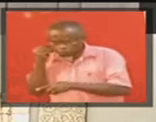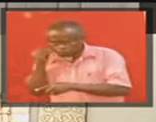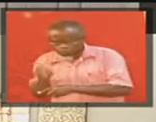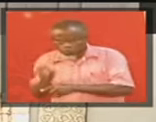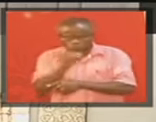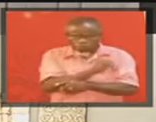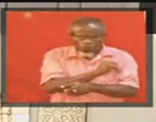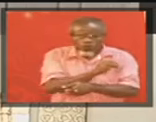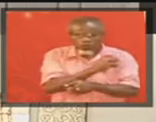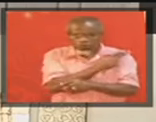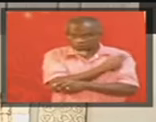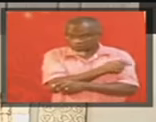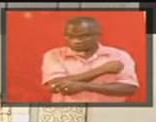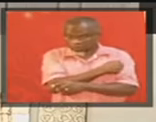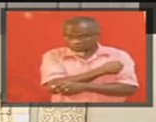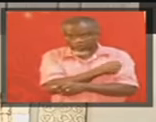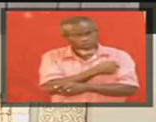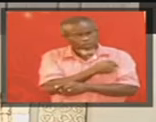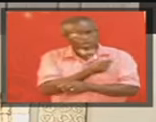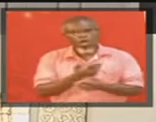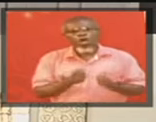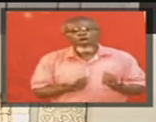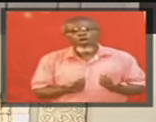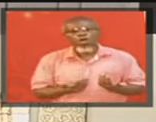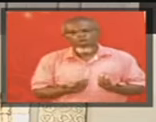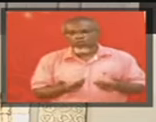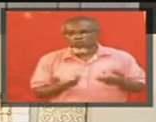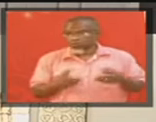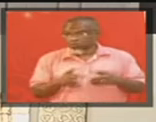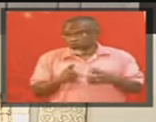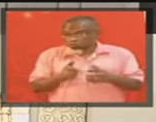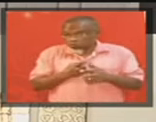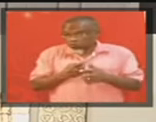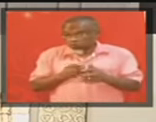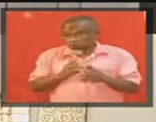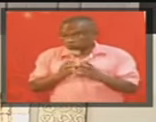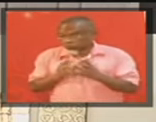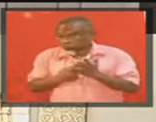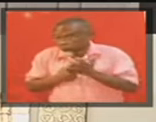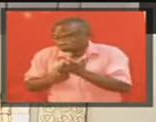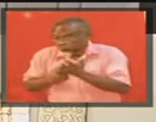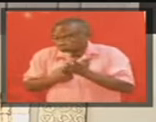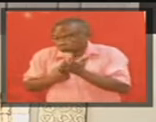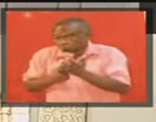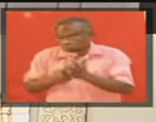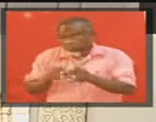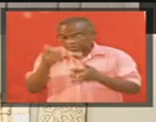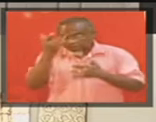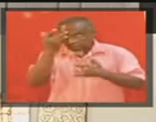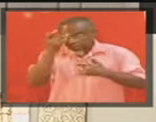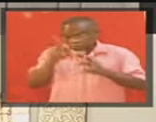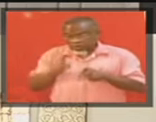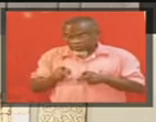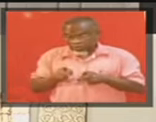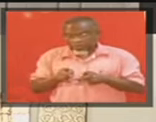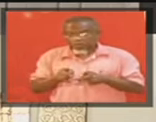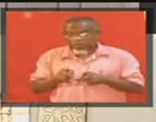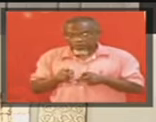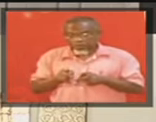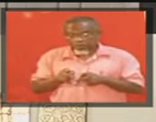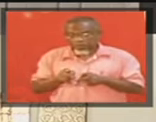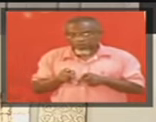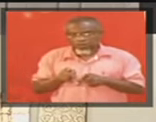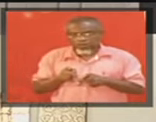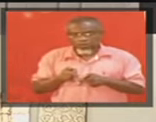a consultation with the patient, and once we are unhappy with what is going on with the individual, we then make contact with the